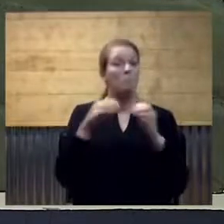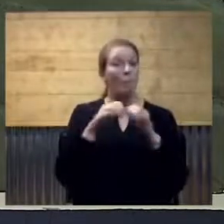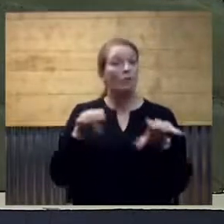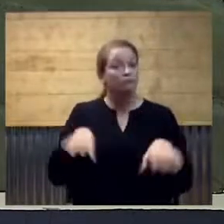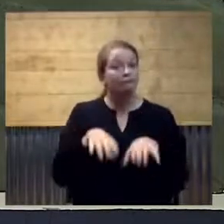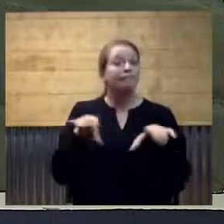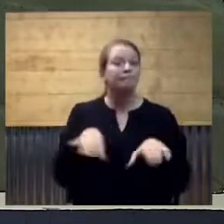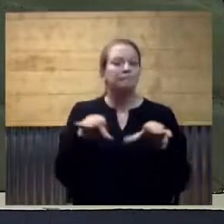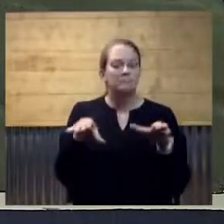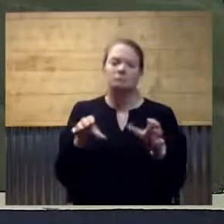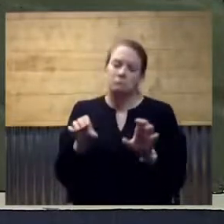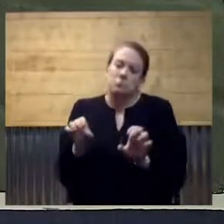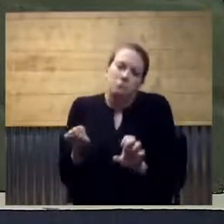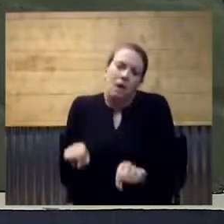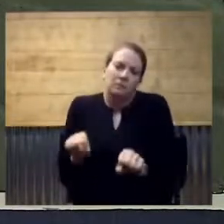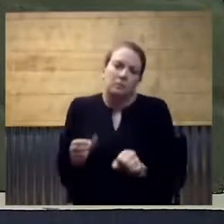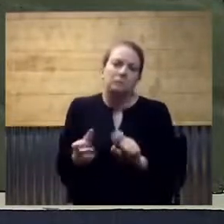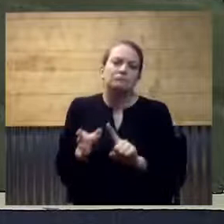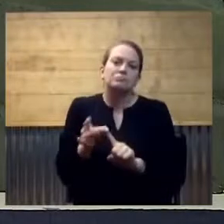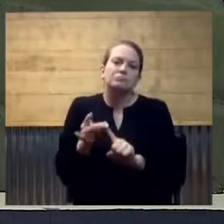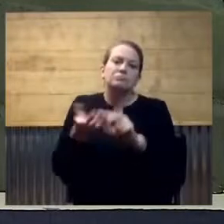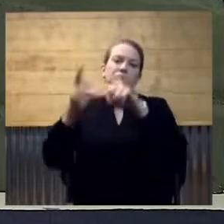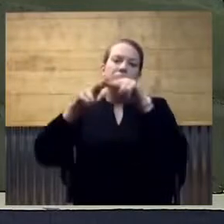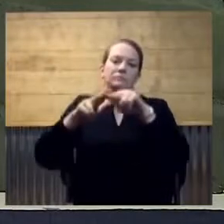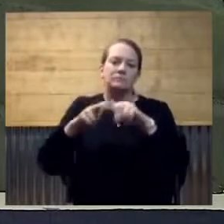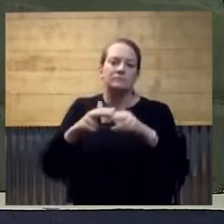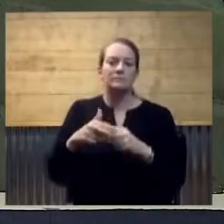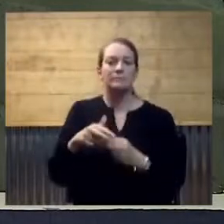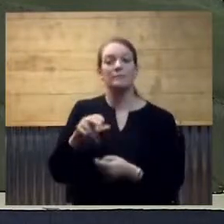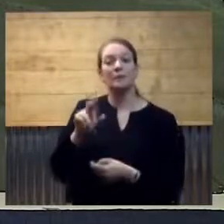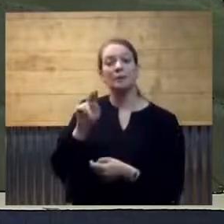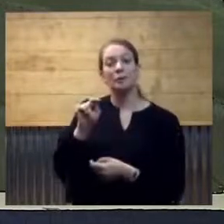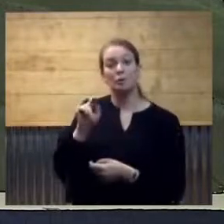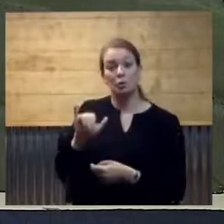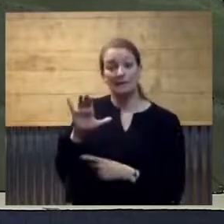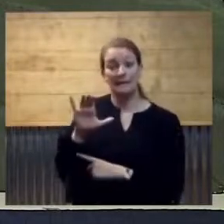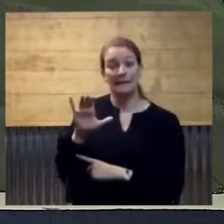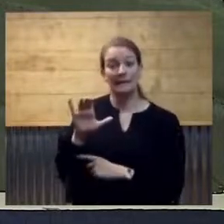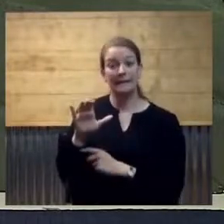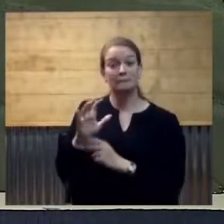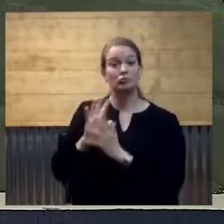Yes. Could the fact that the traffic is way up in New York City,